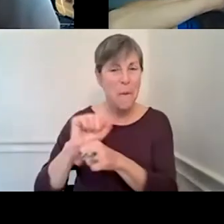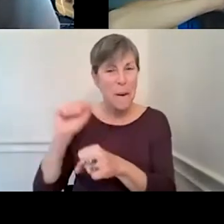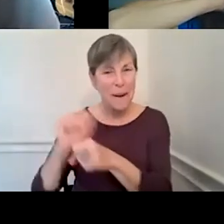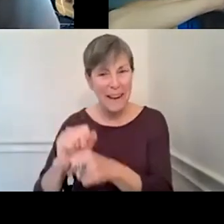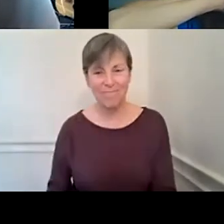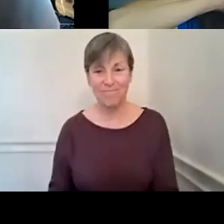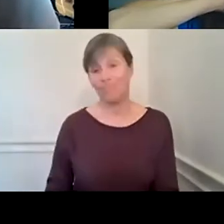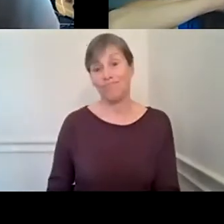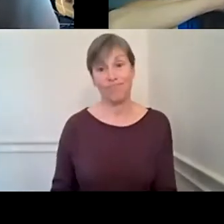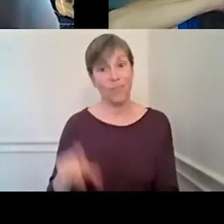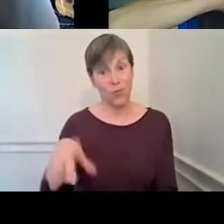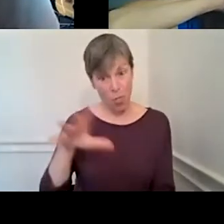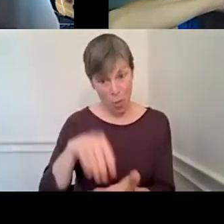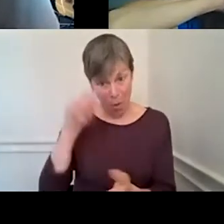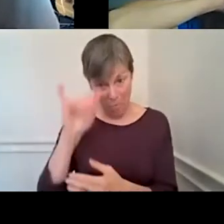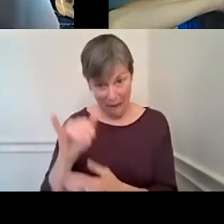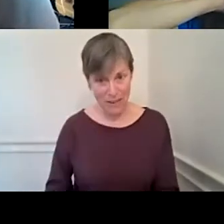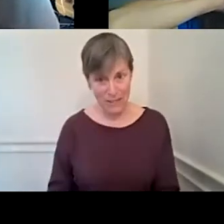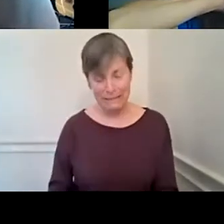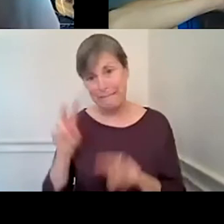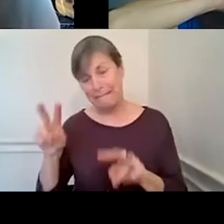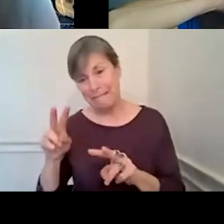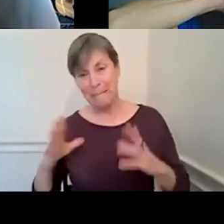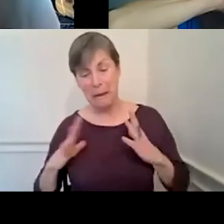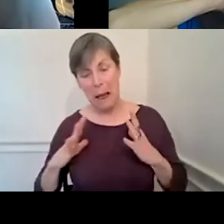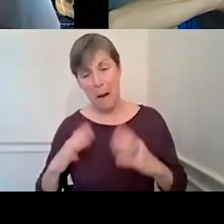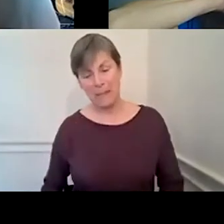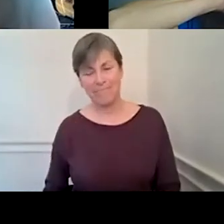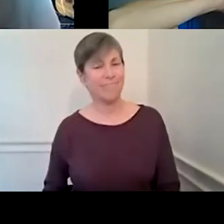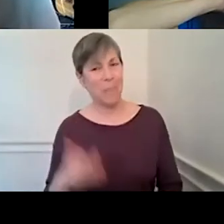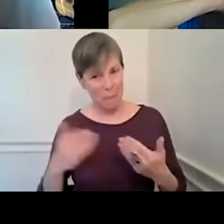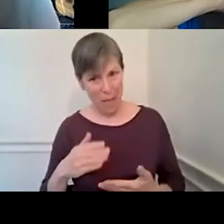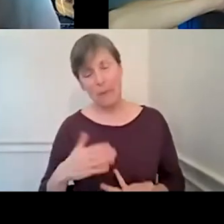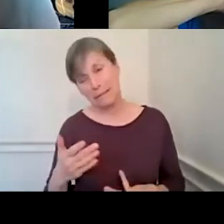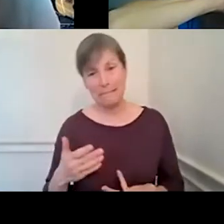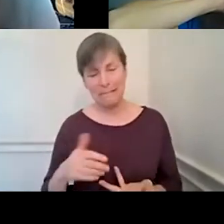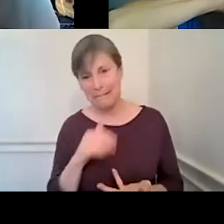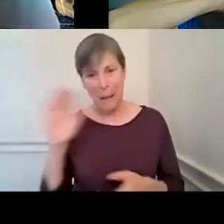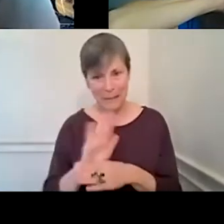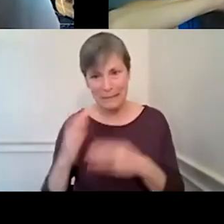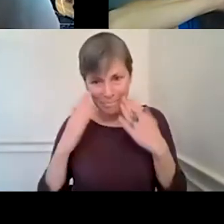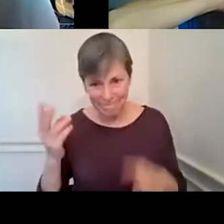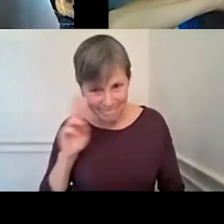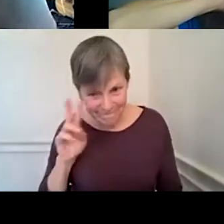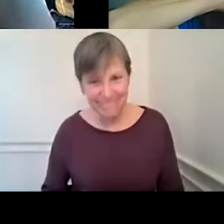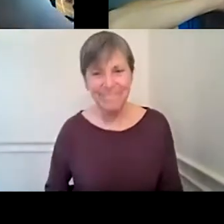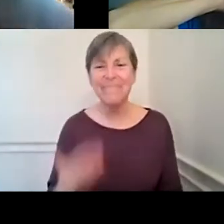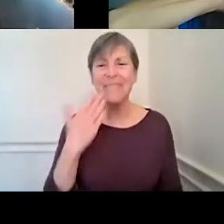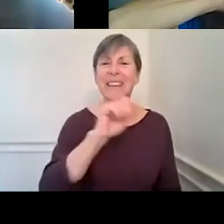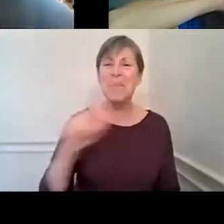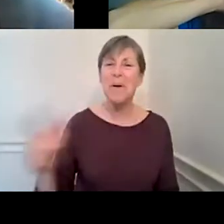there's a lesson for everybody. I got to figure out a way to retire so I can be busier. So thank you all for being here. Really appreciate